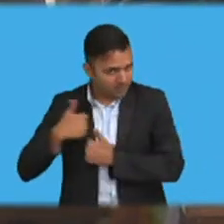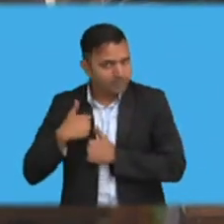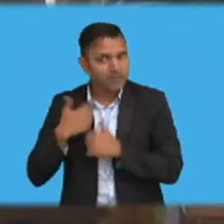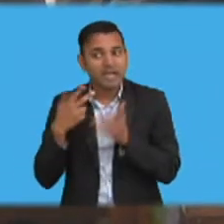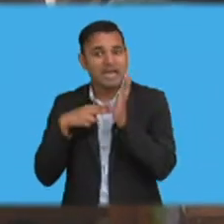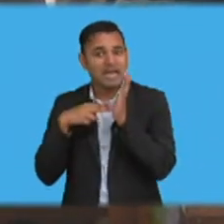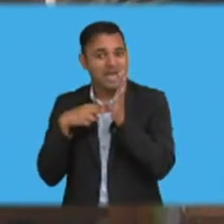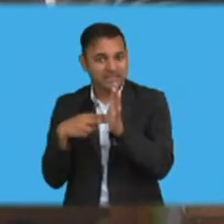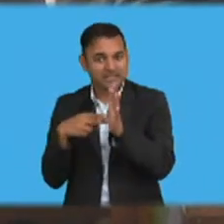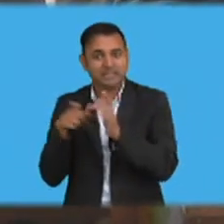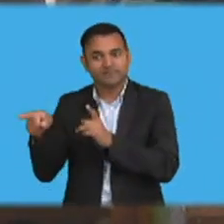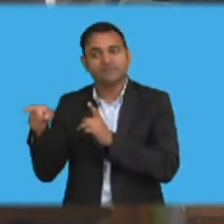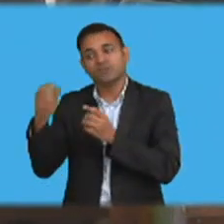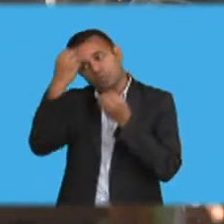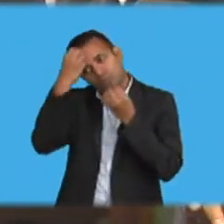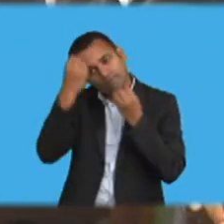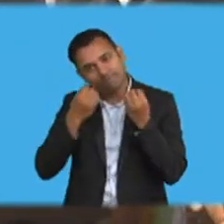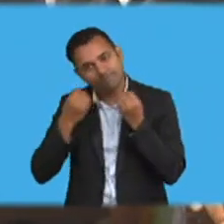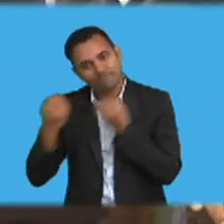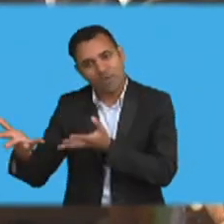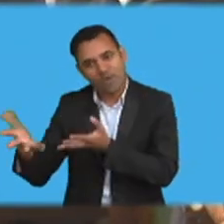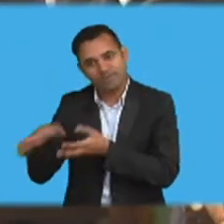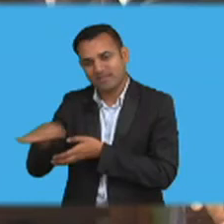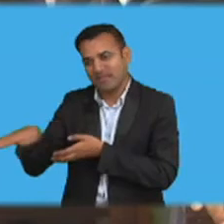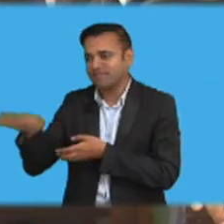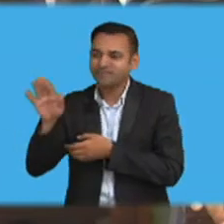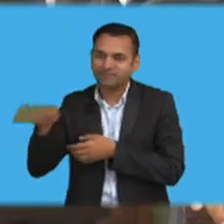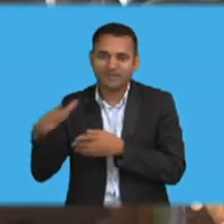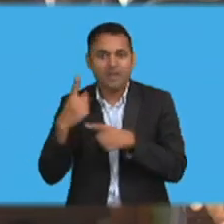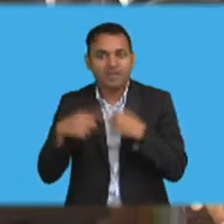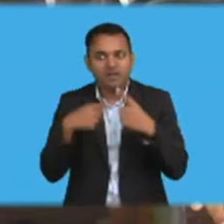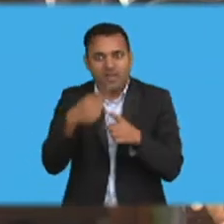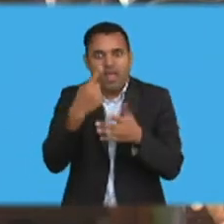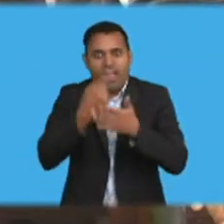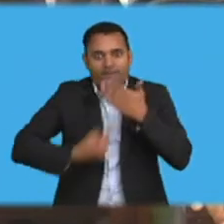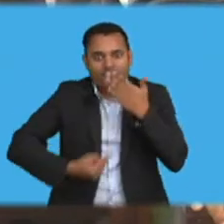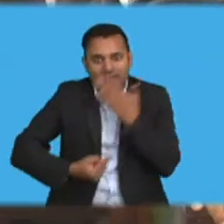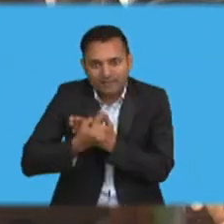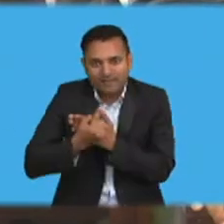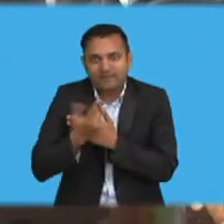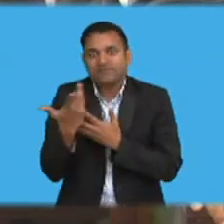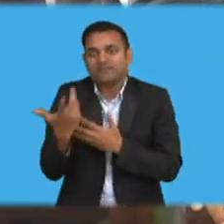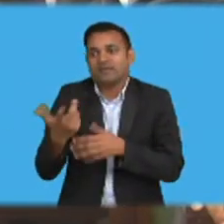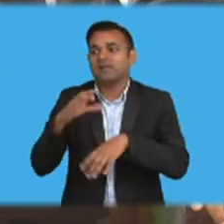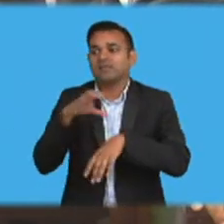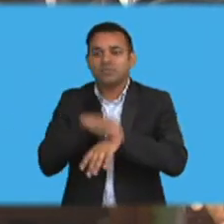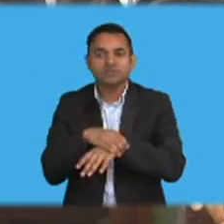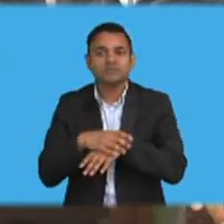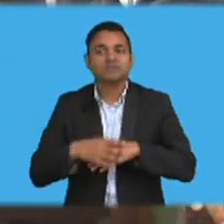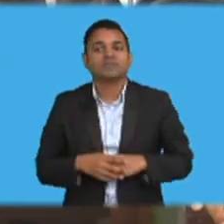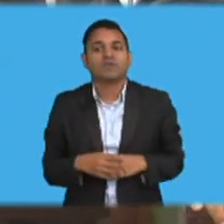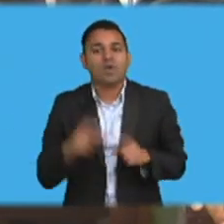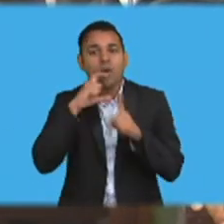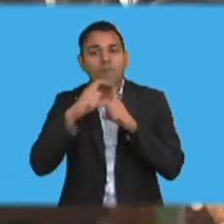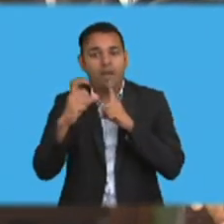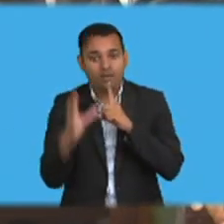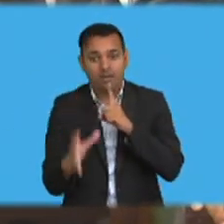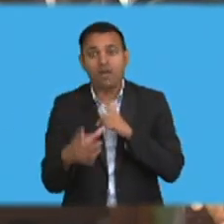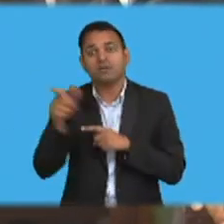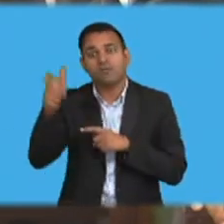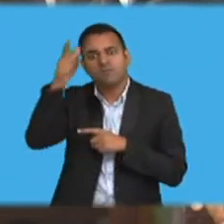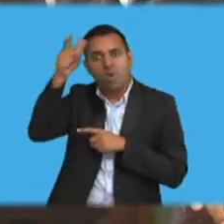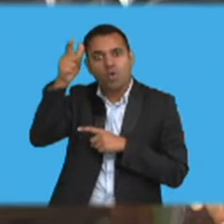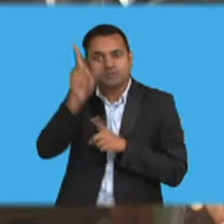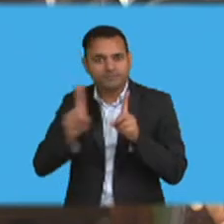informed of the situation. The Divisional Police Commander North was identified and assumed the role of on-scene